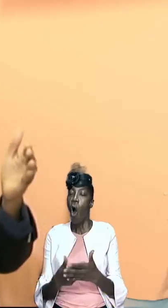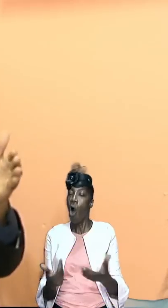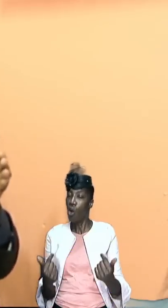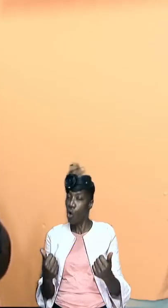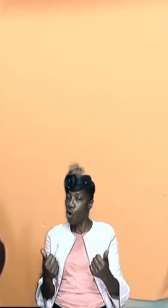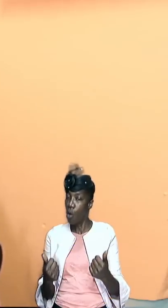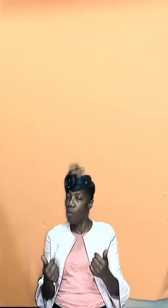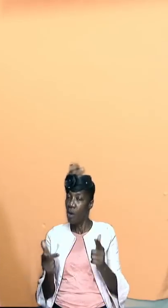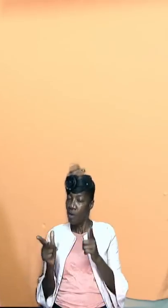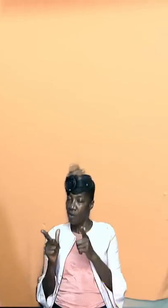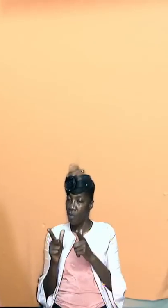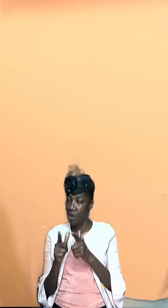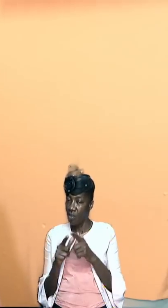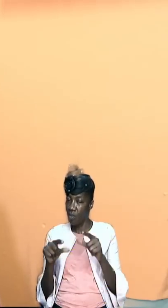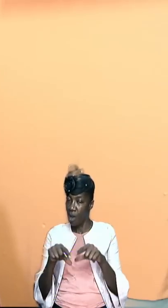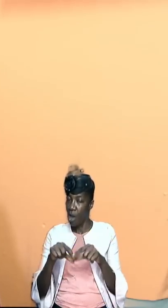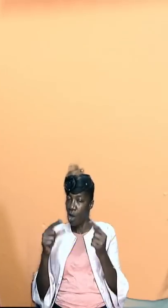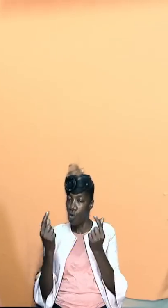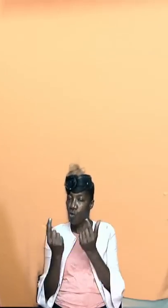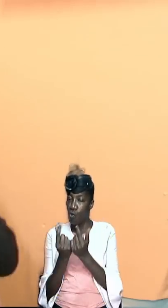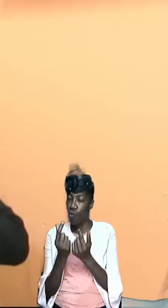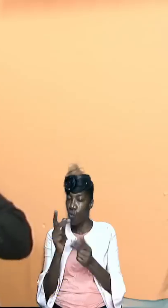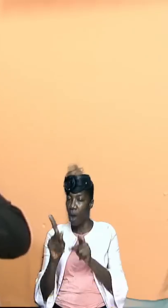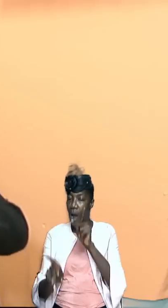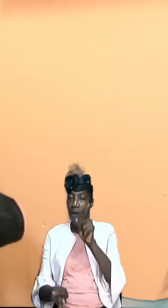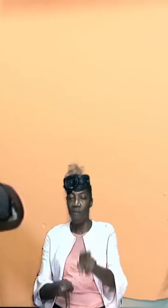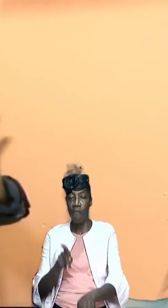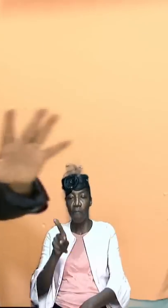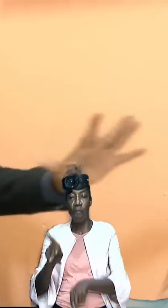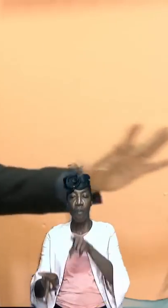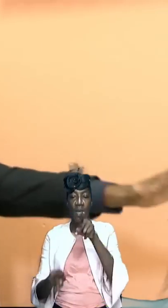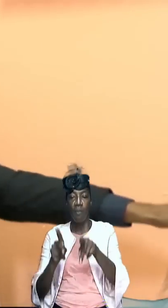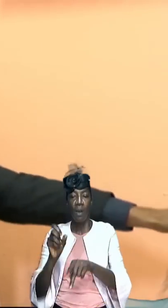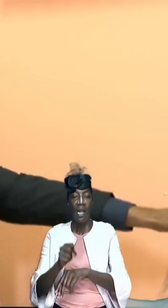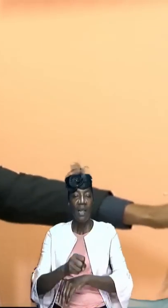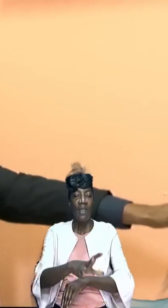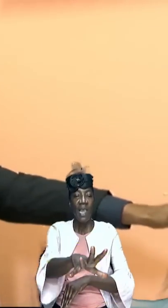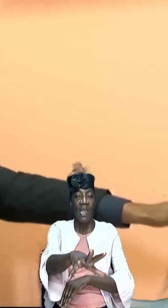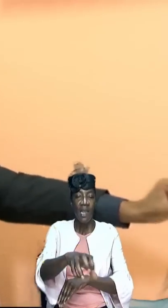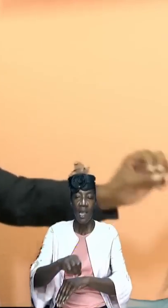from a small group of people, and then they spread out.